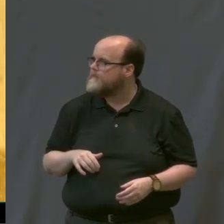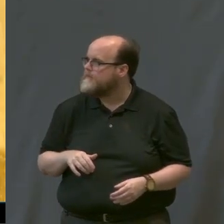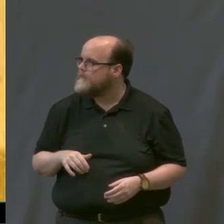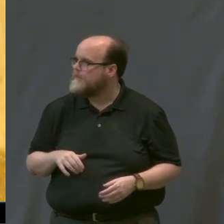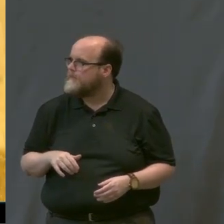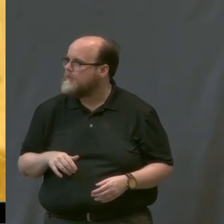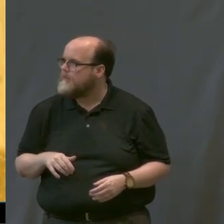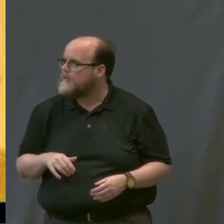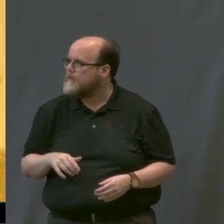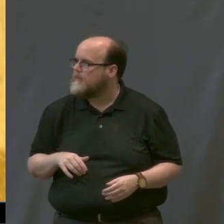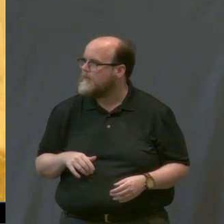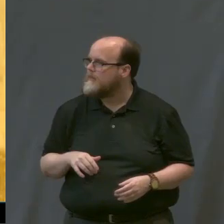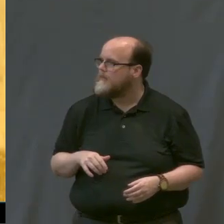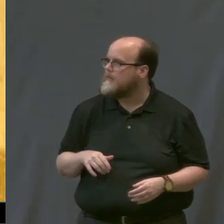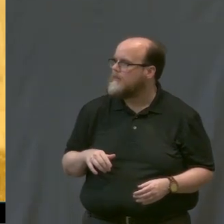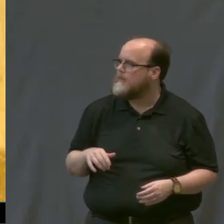that matter?